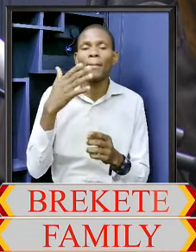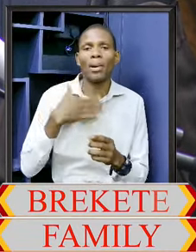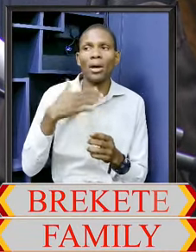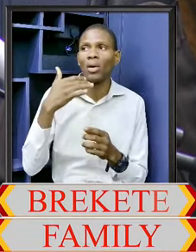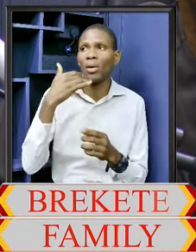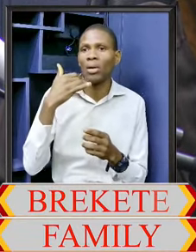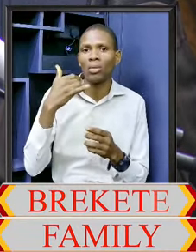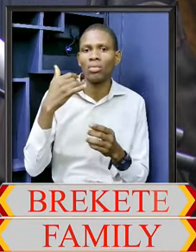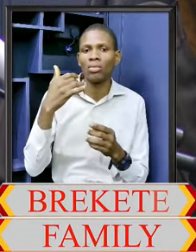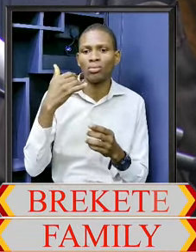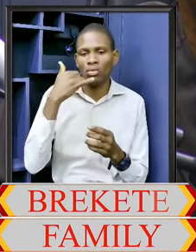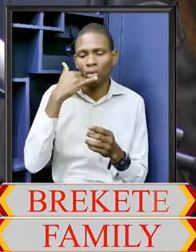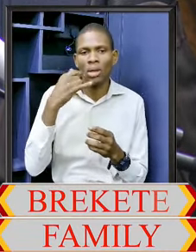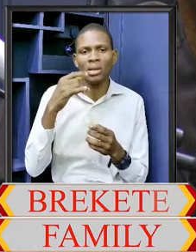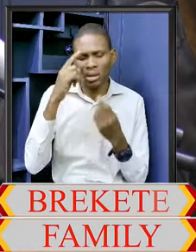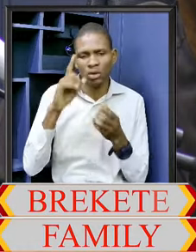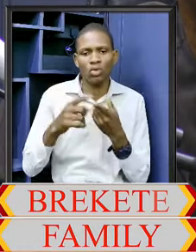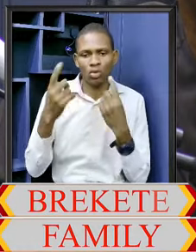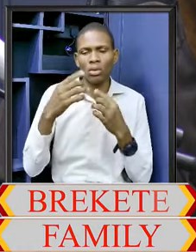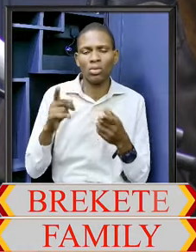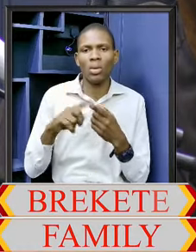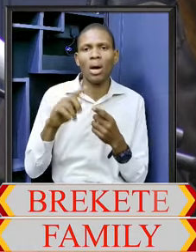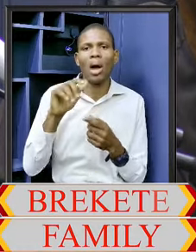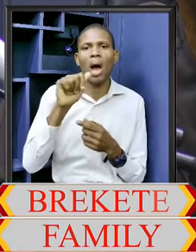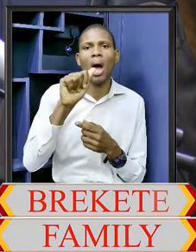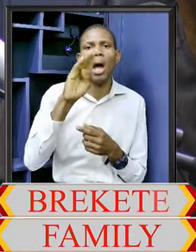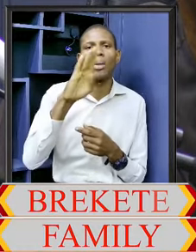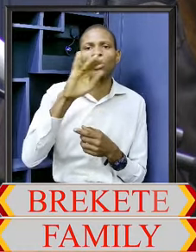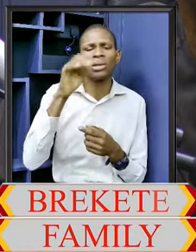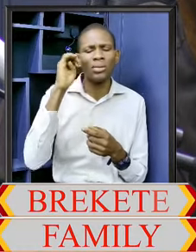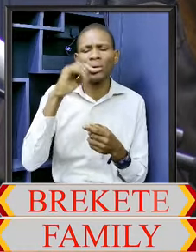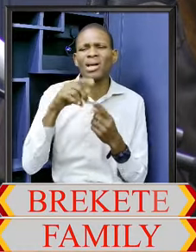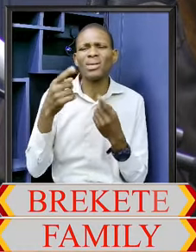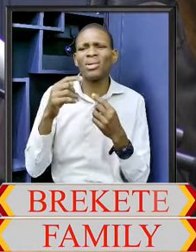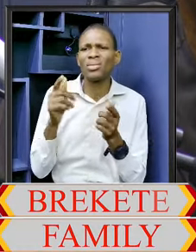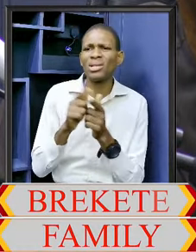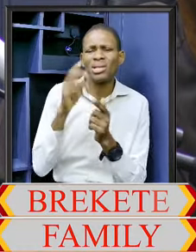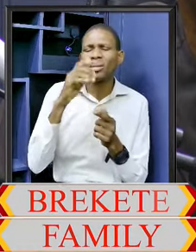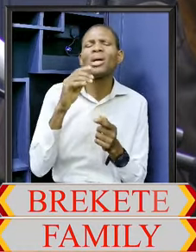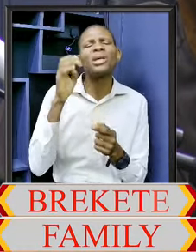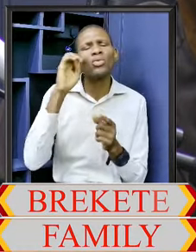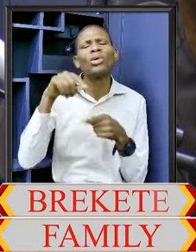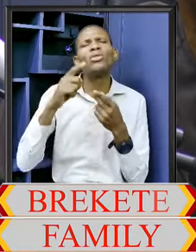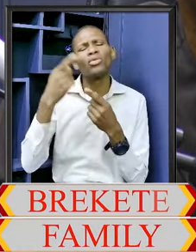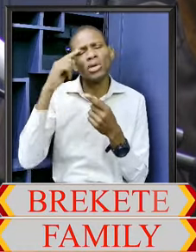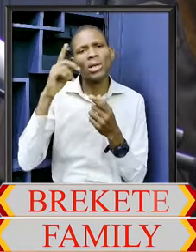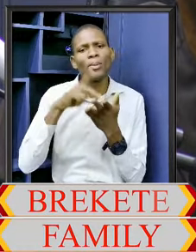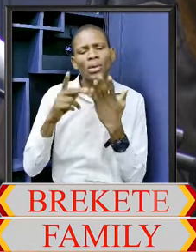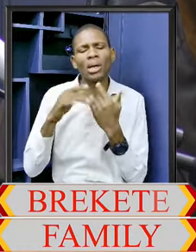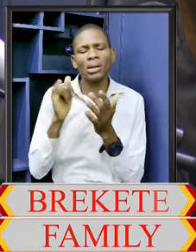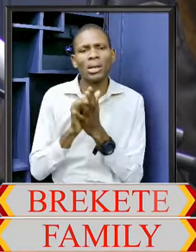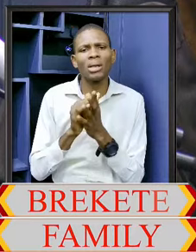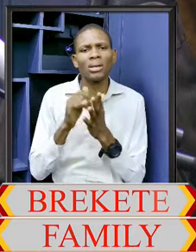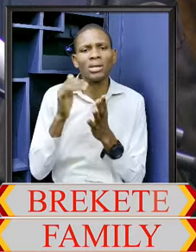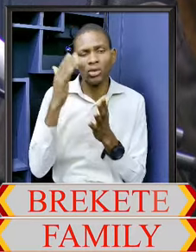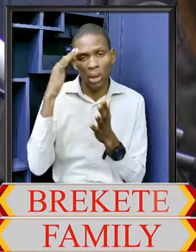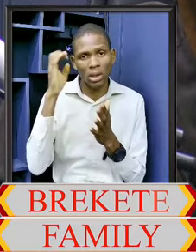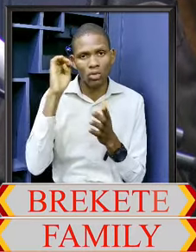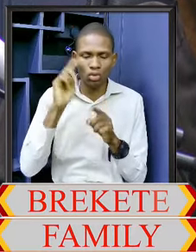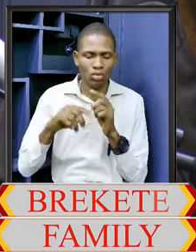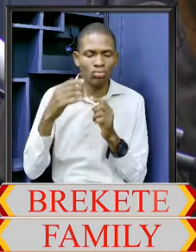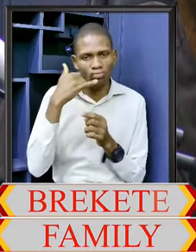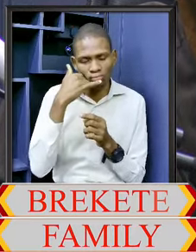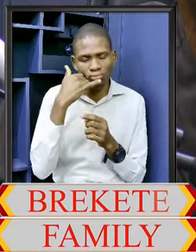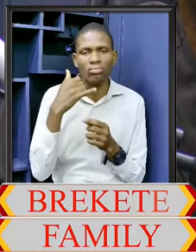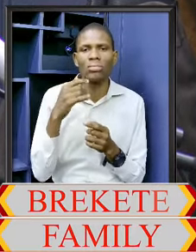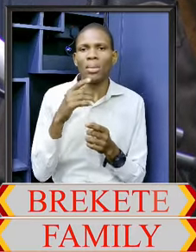I decided to come to Abuja. When I came and met him, he told me that he went for a program. That was why he could not pick my call. Mm.